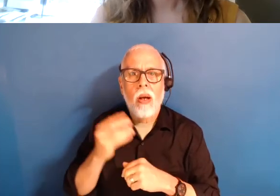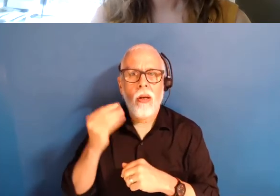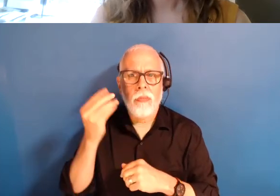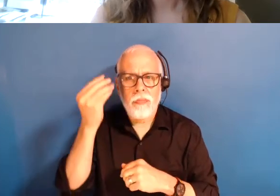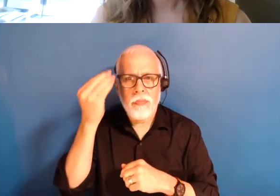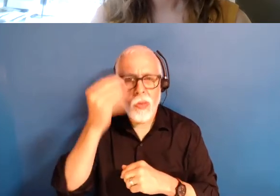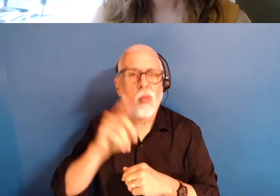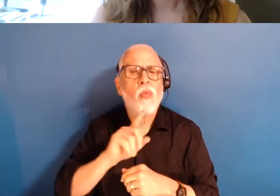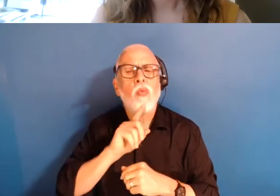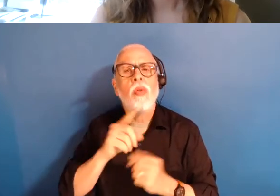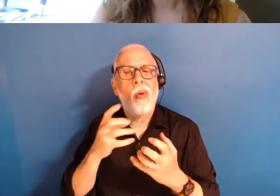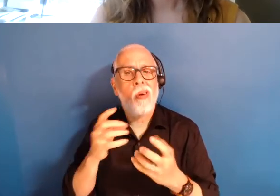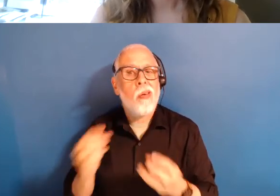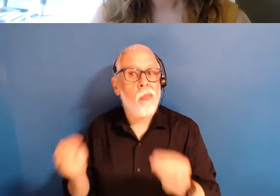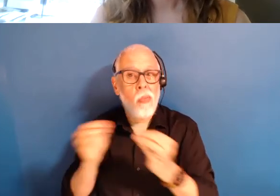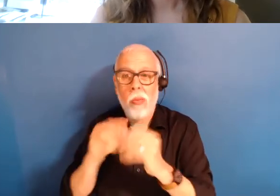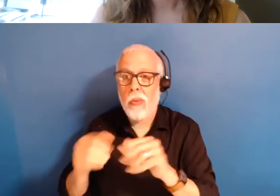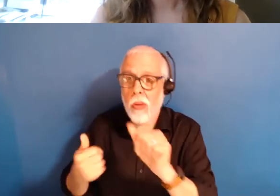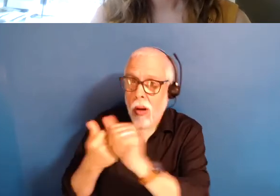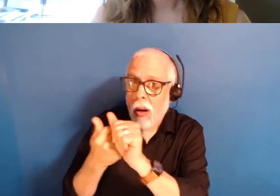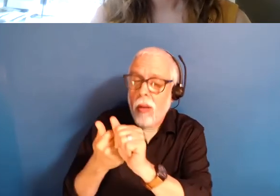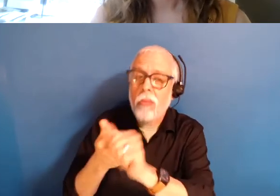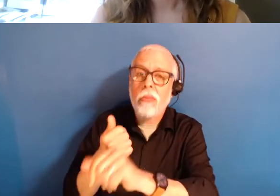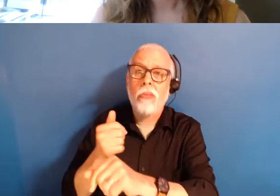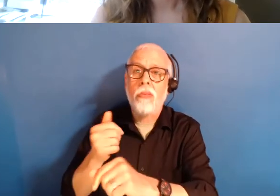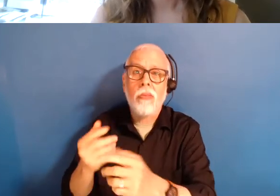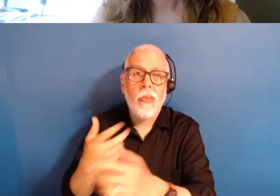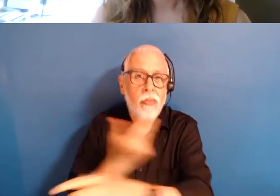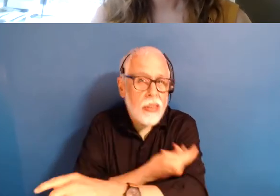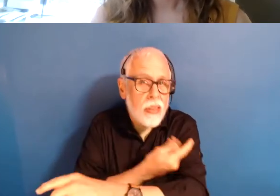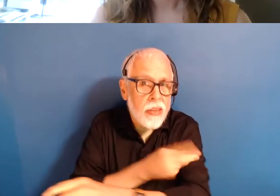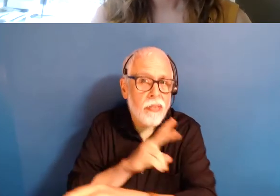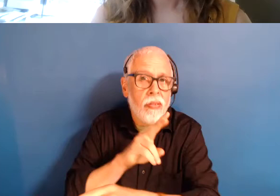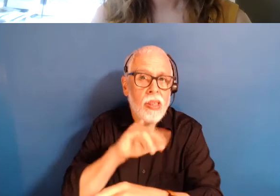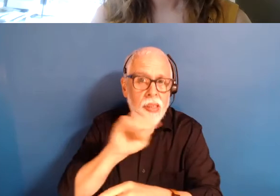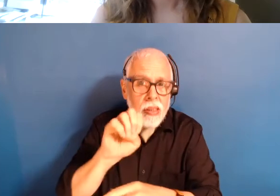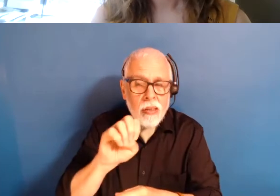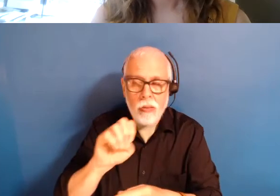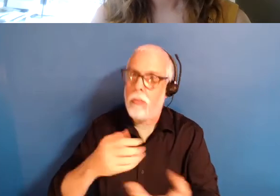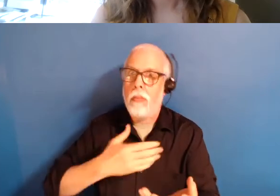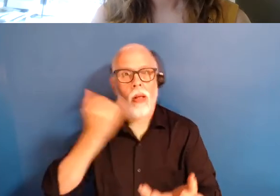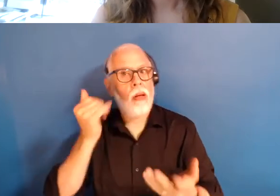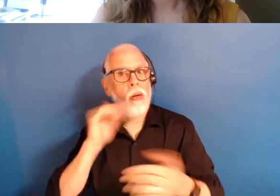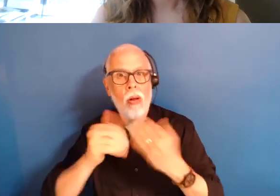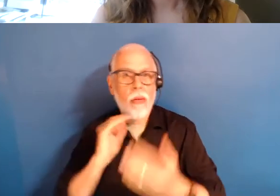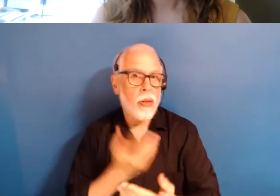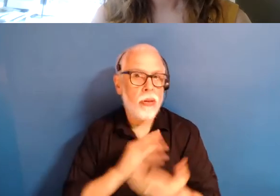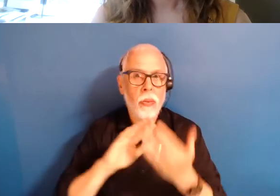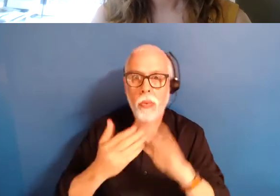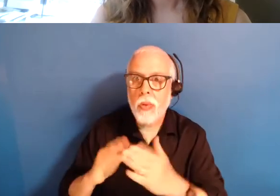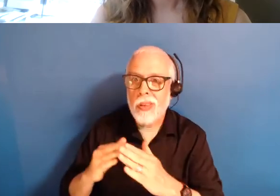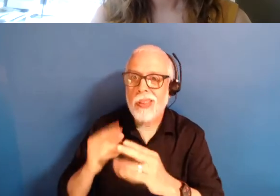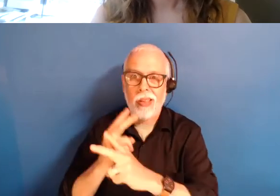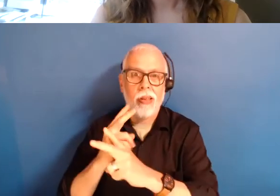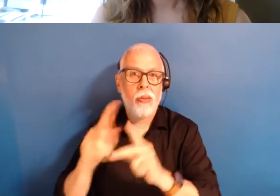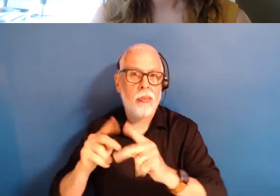But we really want, the more people who are up to date on their recommended vaccines, the better we are, right, as a community, and keeping people safe